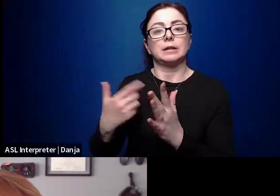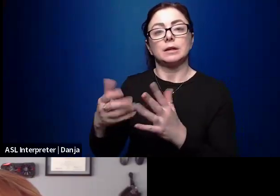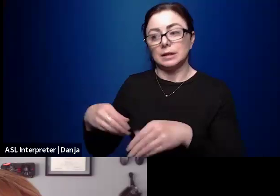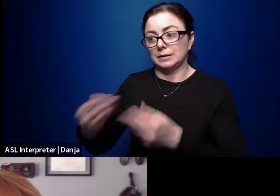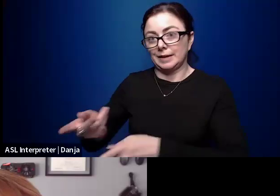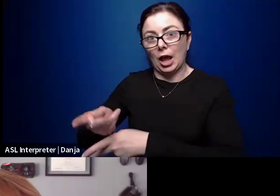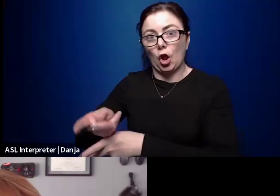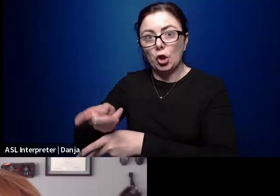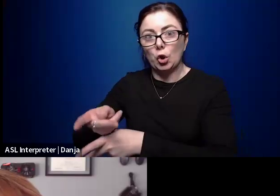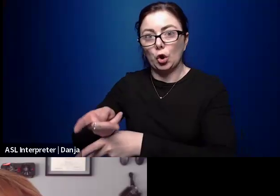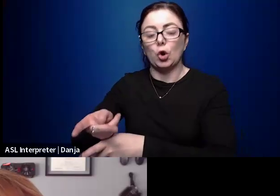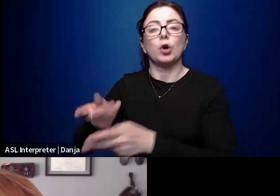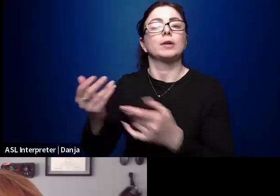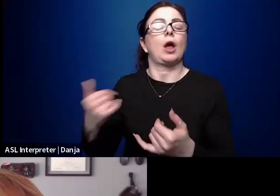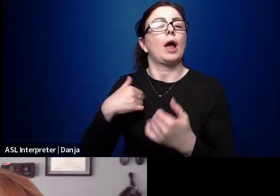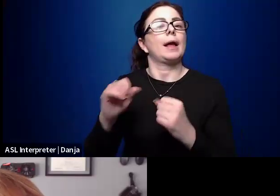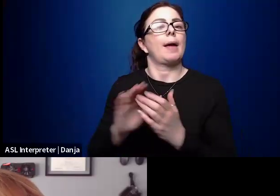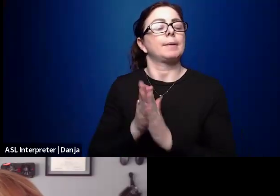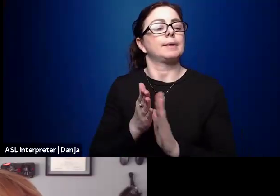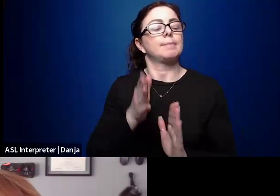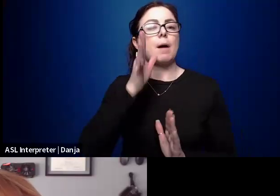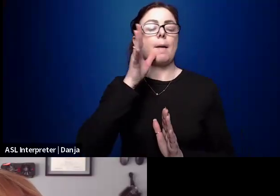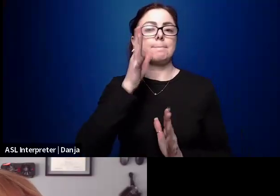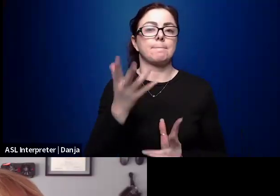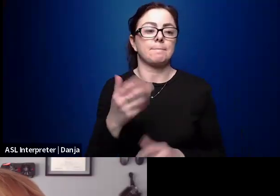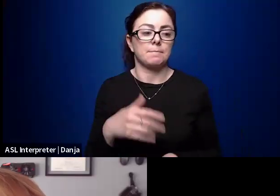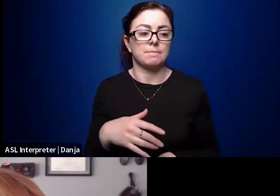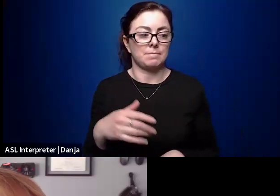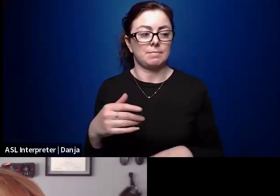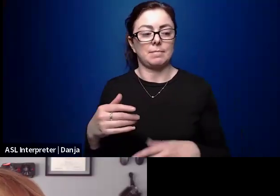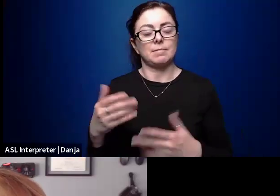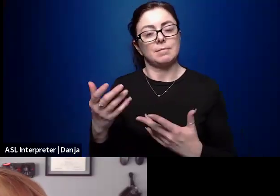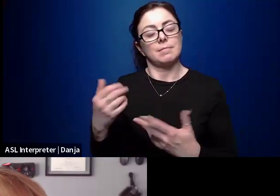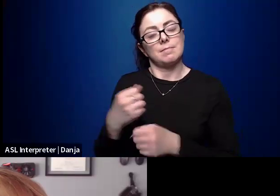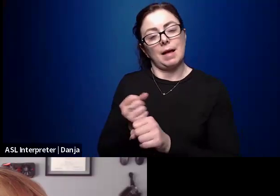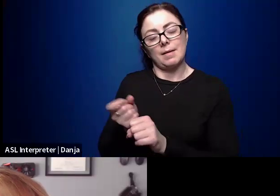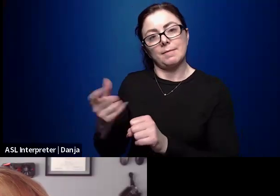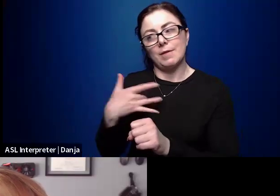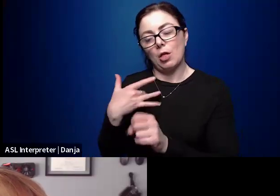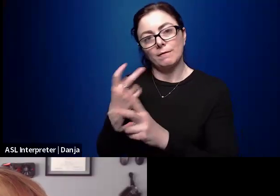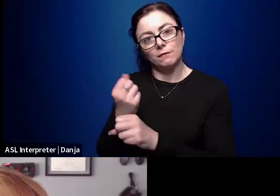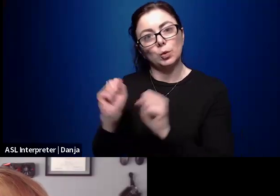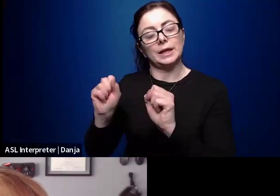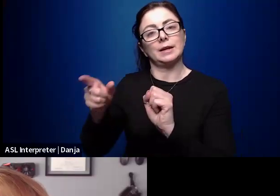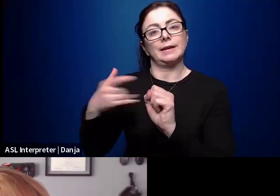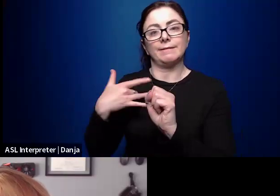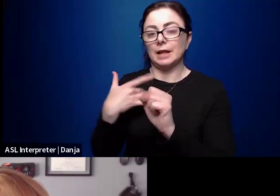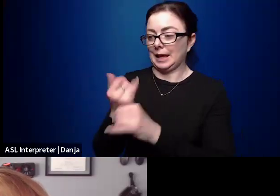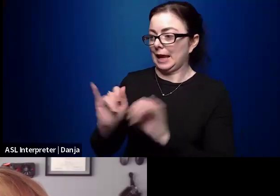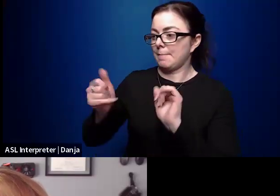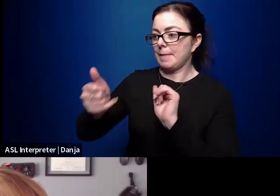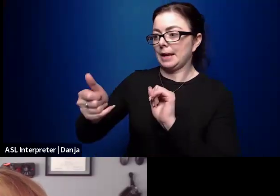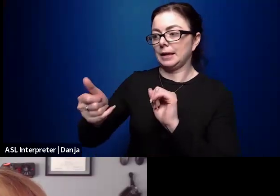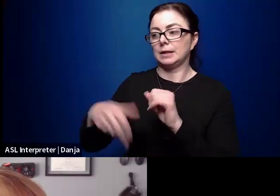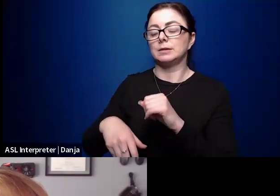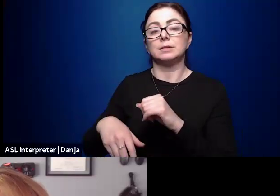mom. I've been given the chance to set him free, the chance for his independence, the chance for